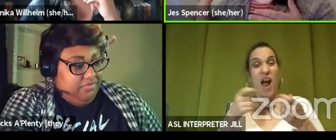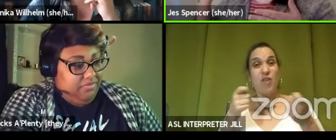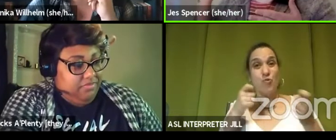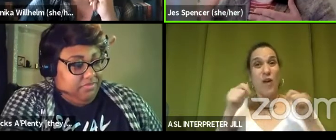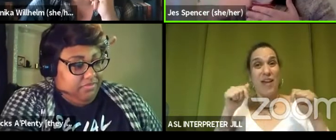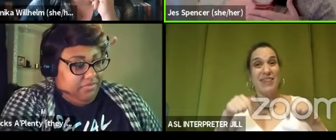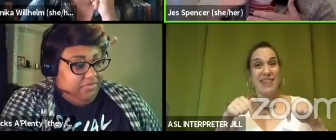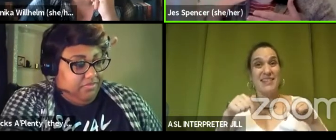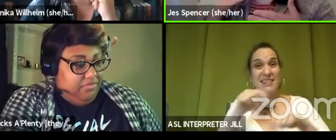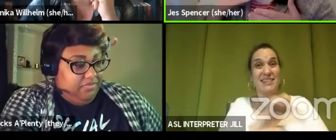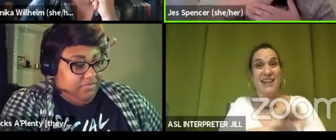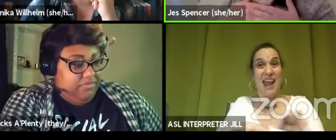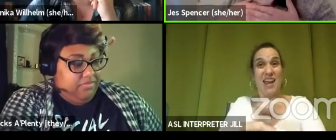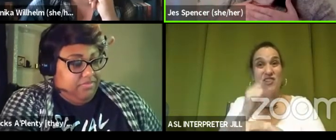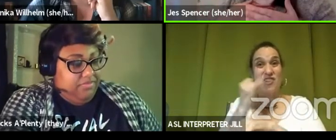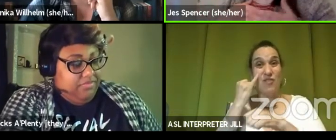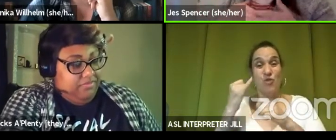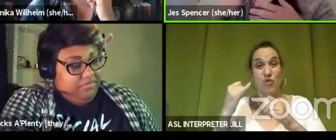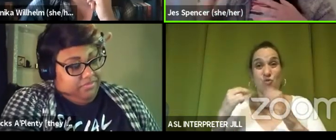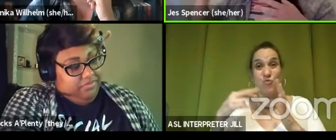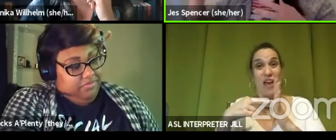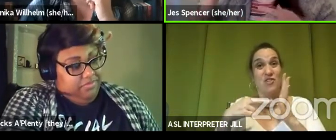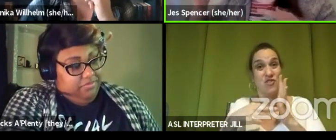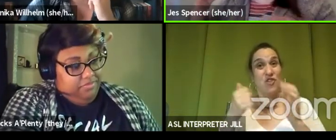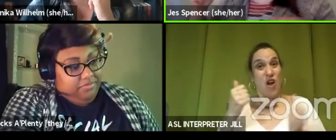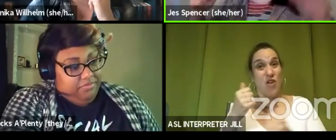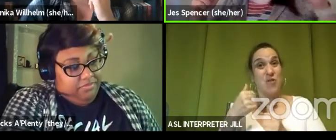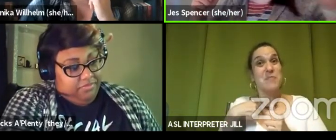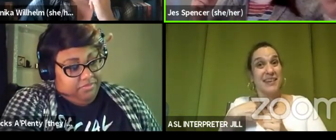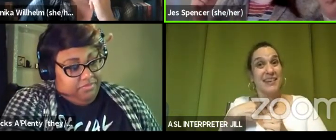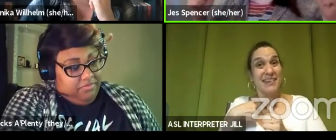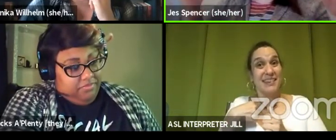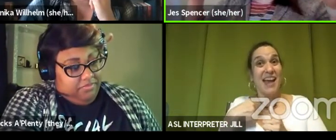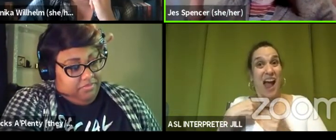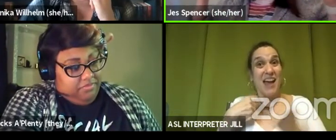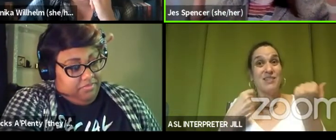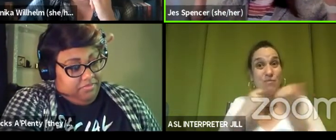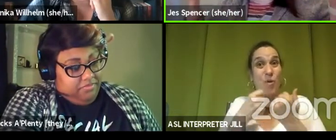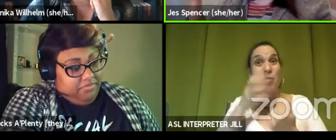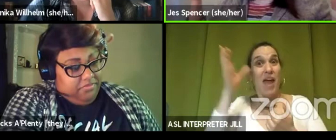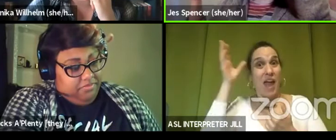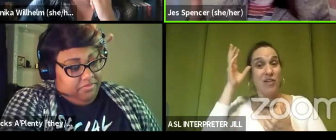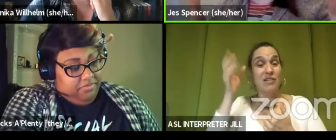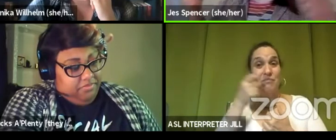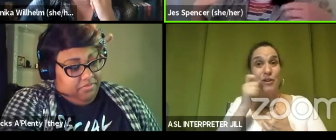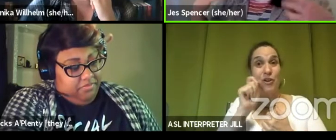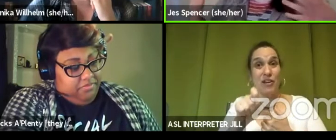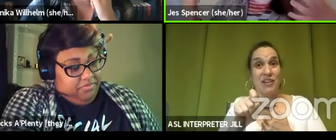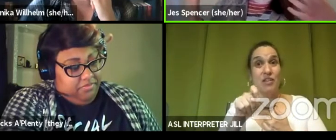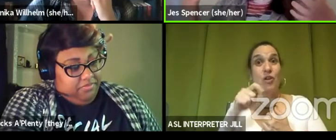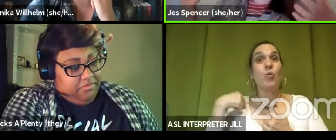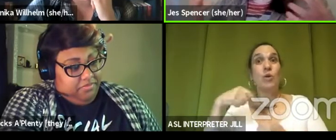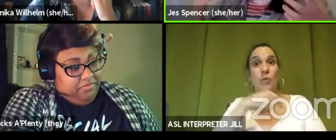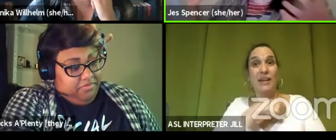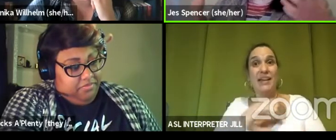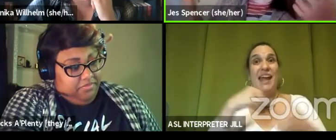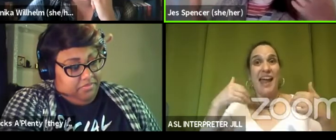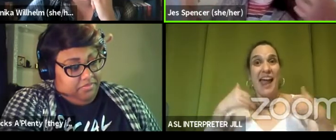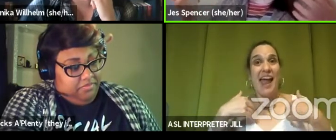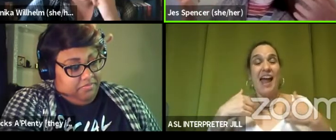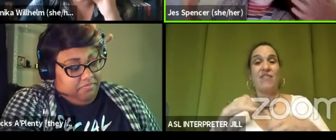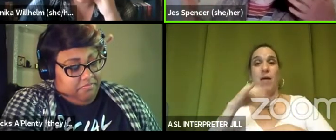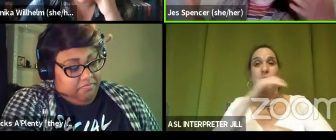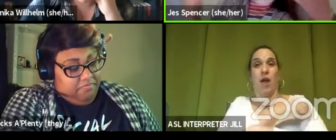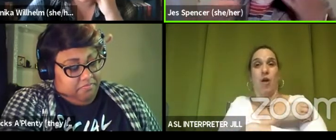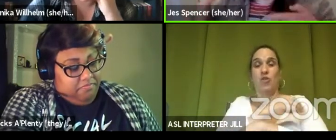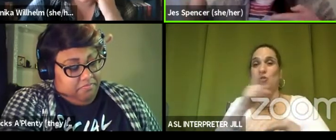what, this is the community and this is the environment you sign on, to, like, pair that with Sarah's, like, we have the power. You can't actually do